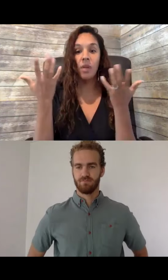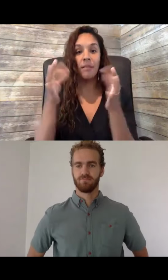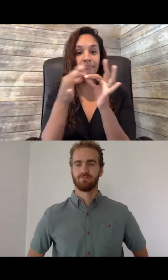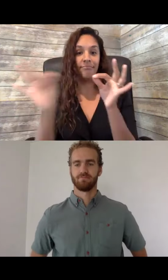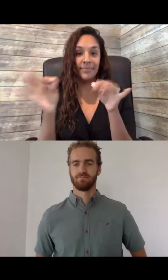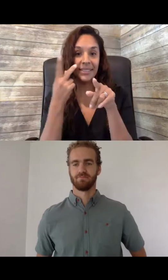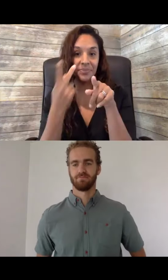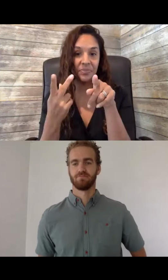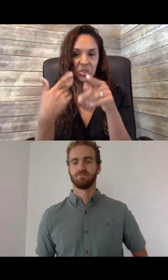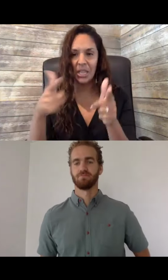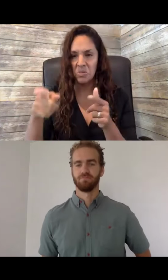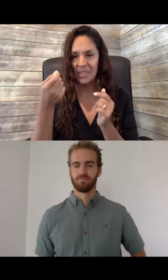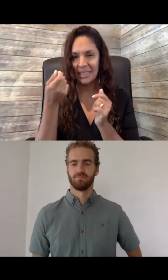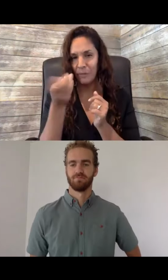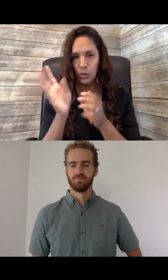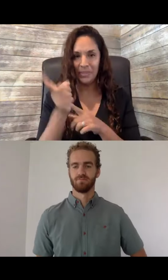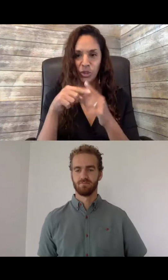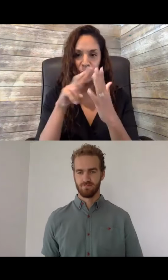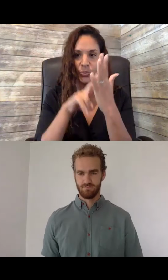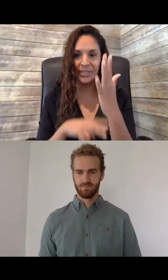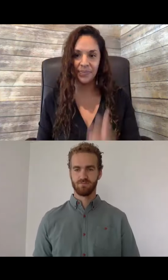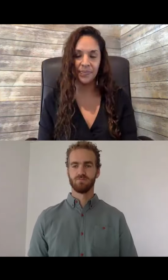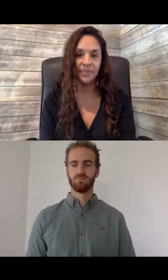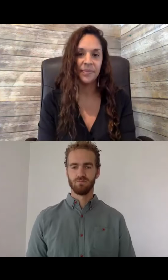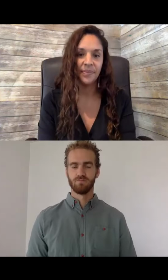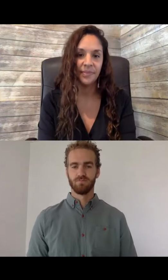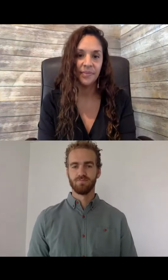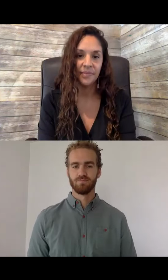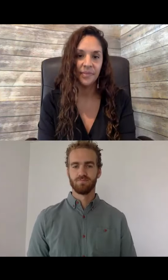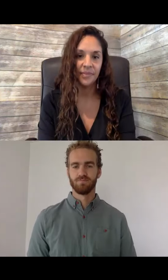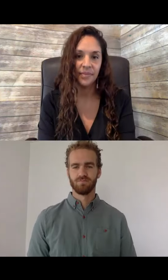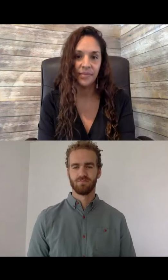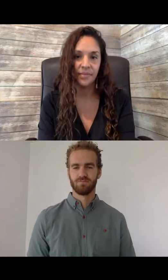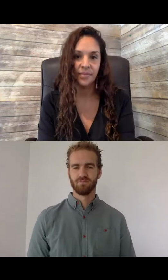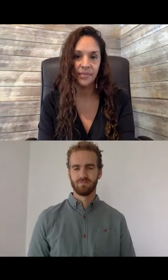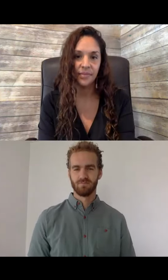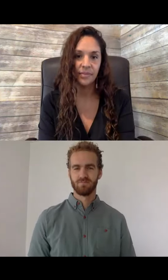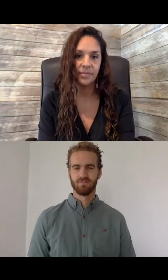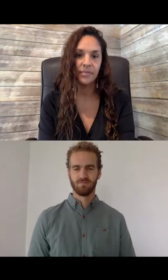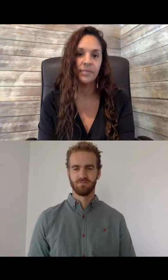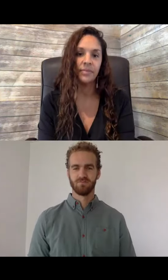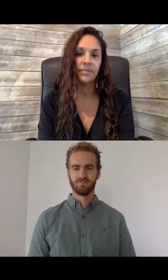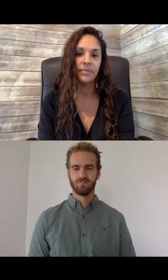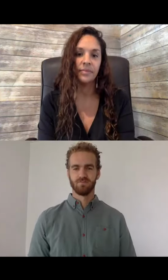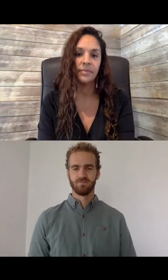California School for the Deaf, our mission statement is listed here, so I'll give you just a minute to read that.